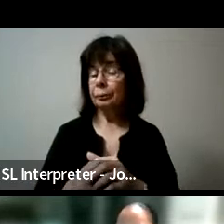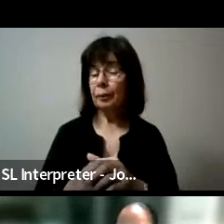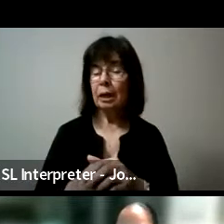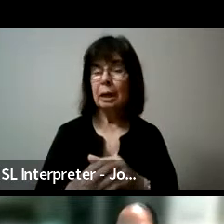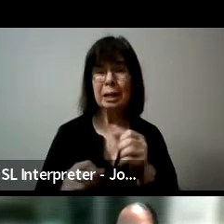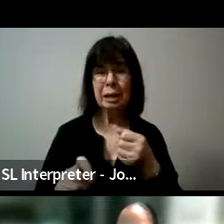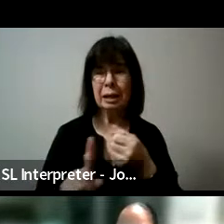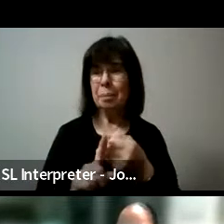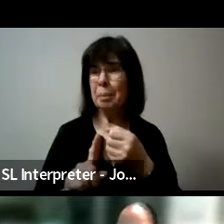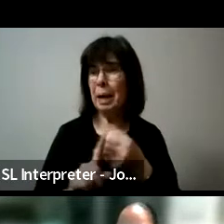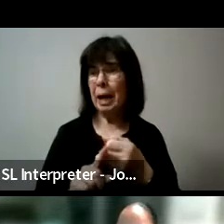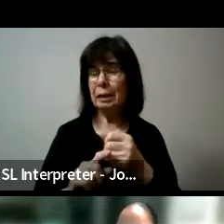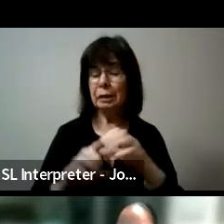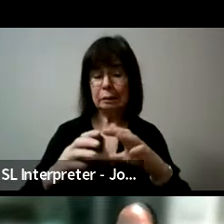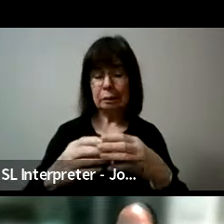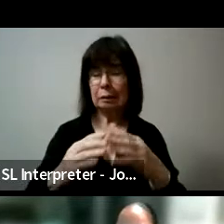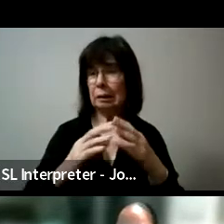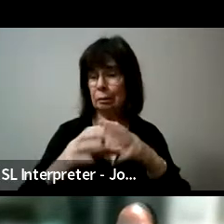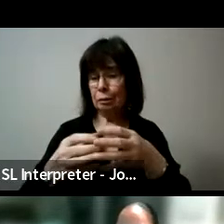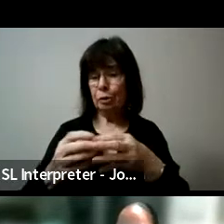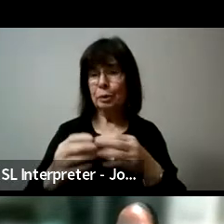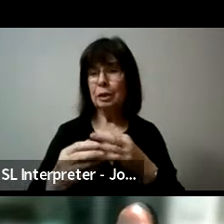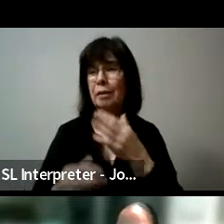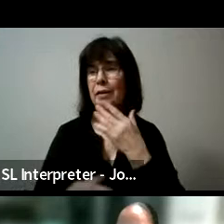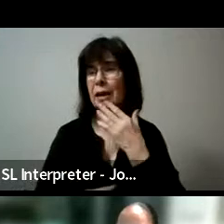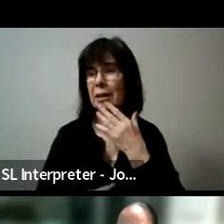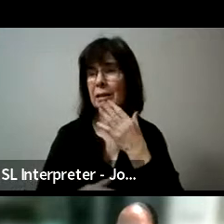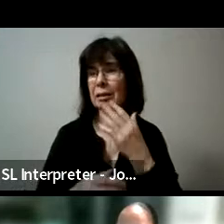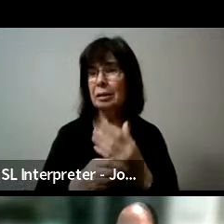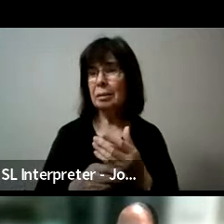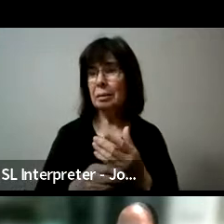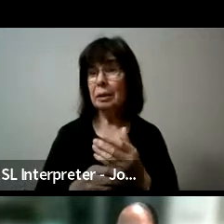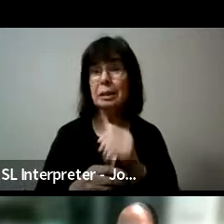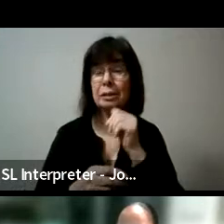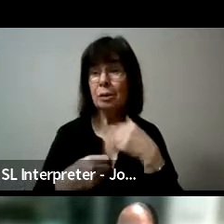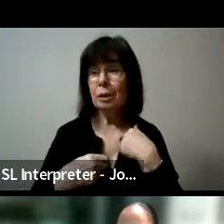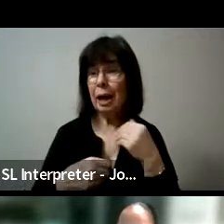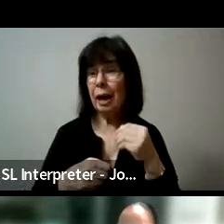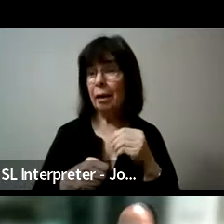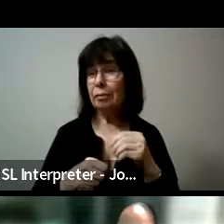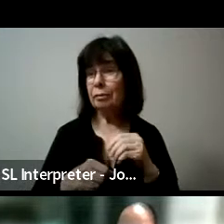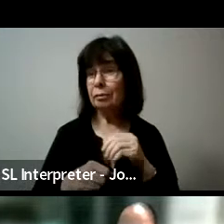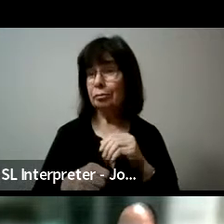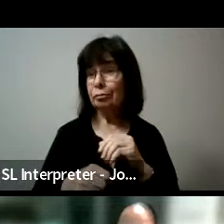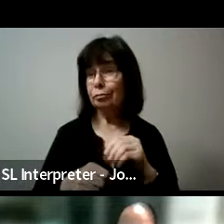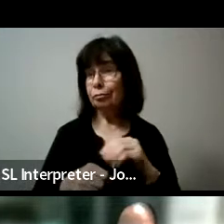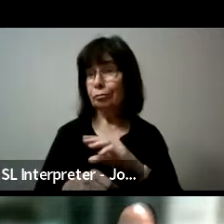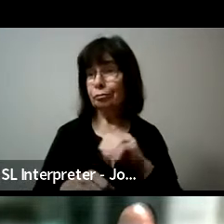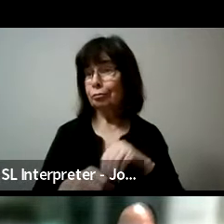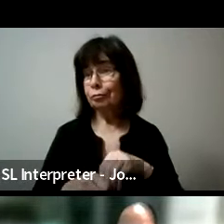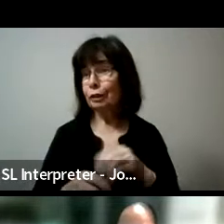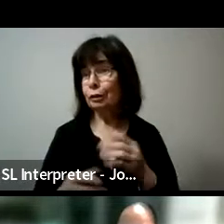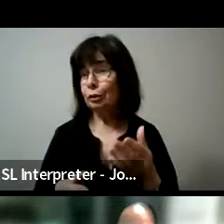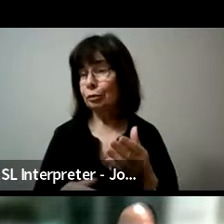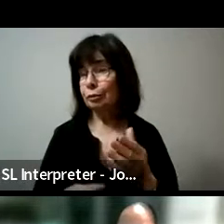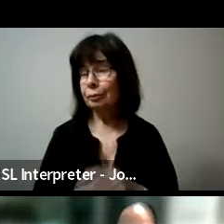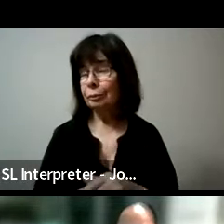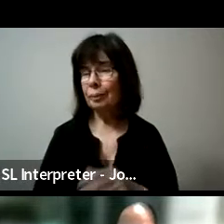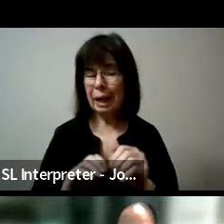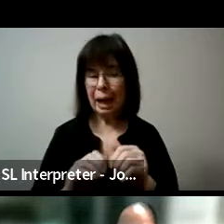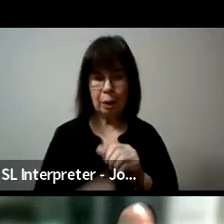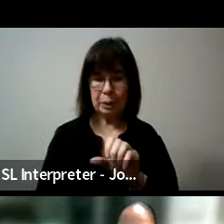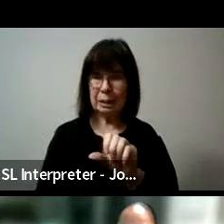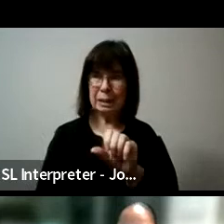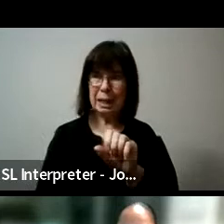can least afford the impact of like lack of coverage. And so, Juan, how is SSA